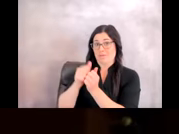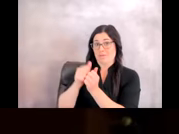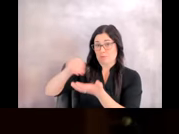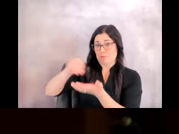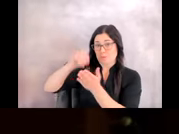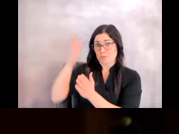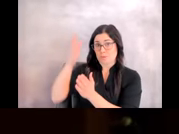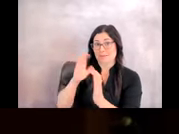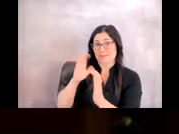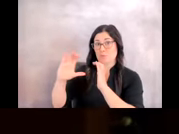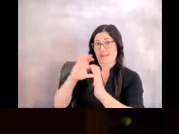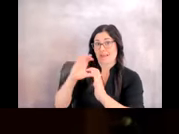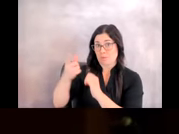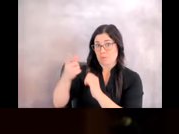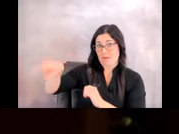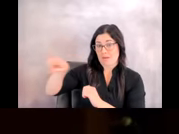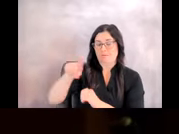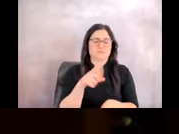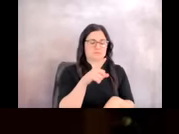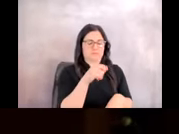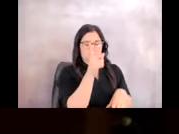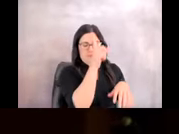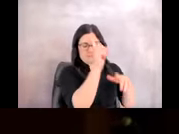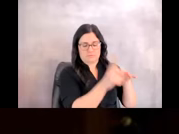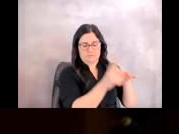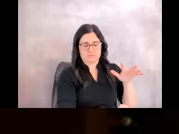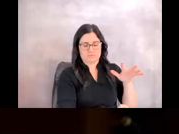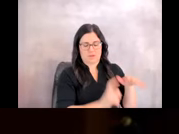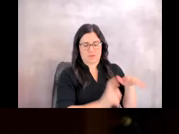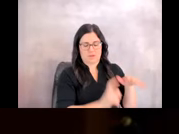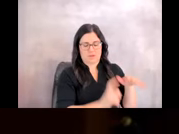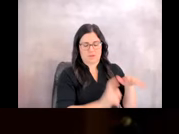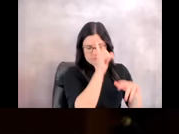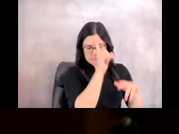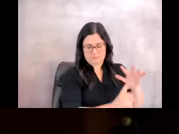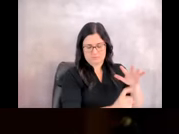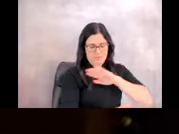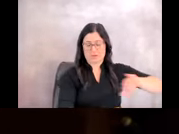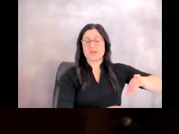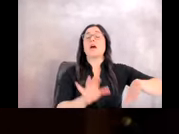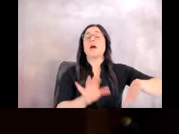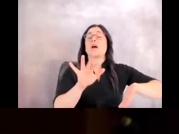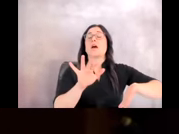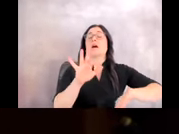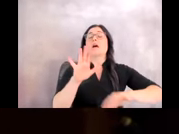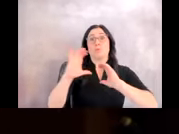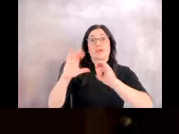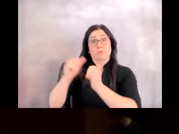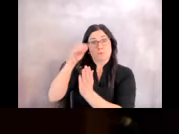This is what happens when you get old. But make sure that your student communications